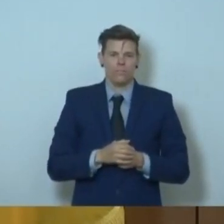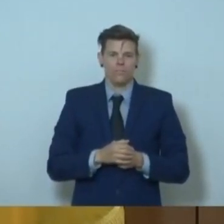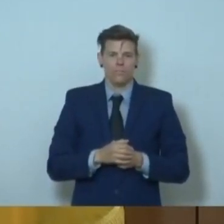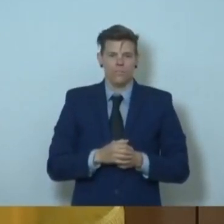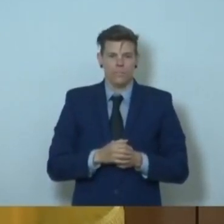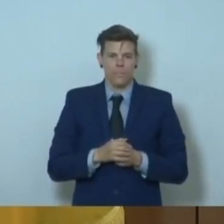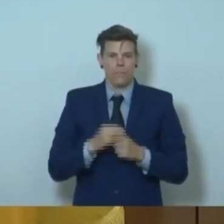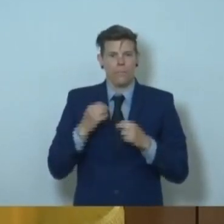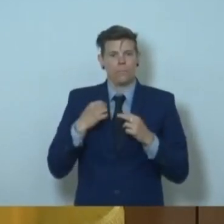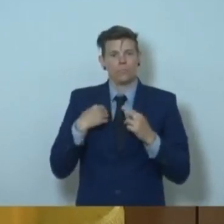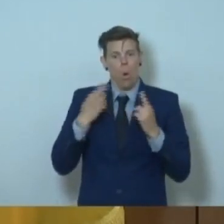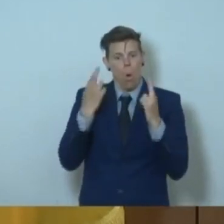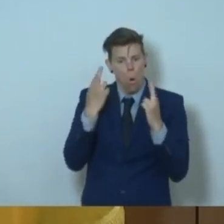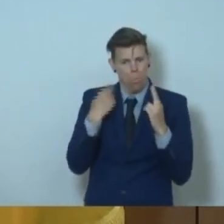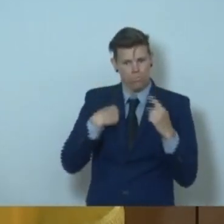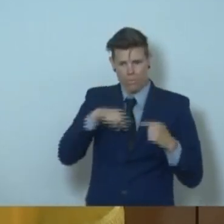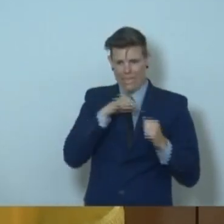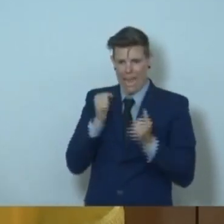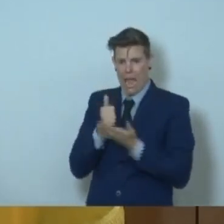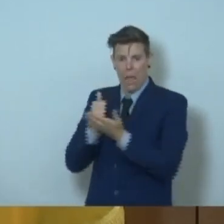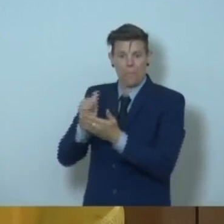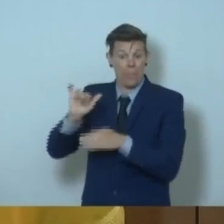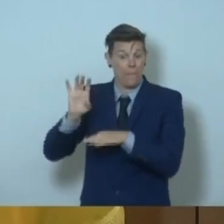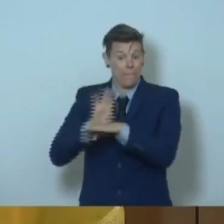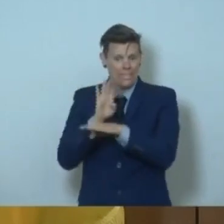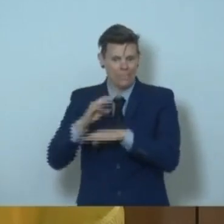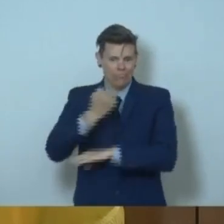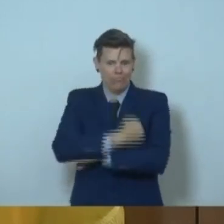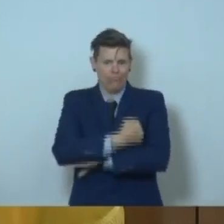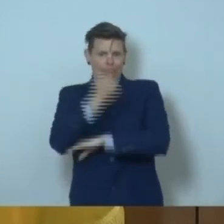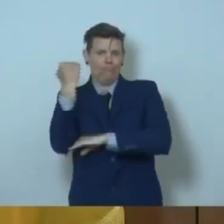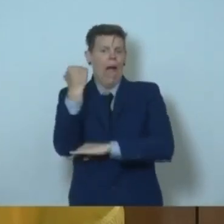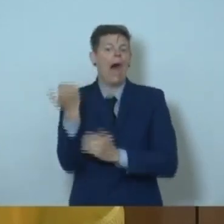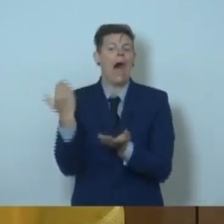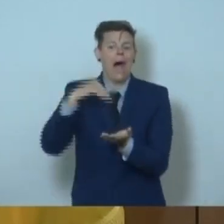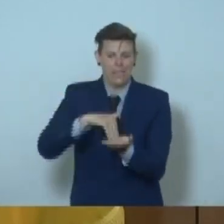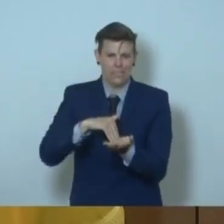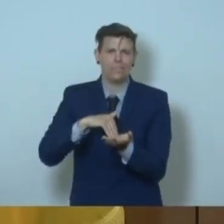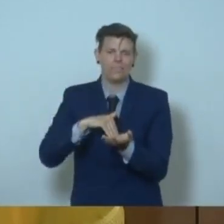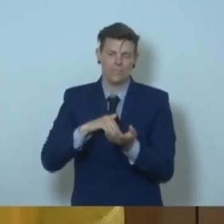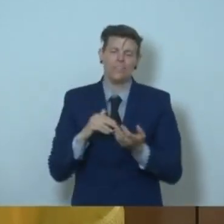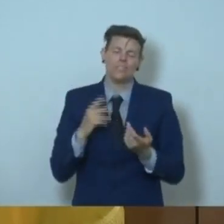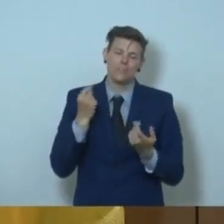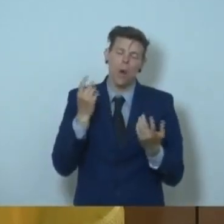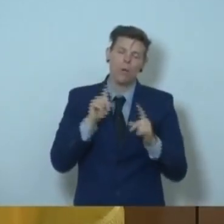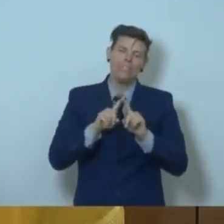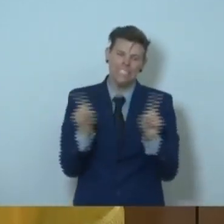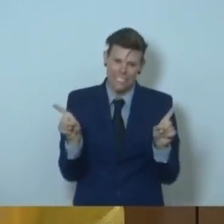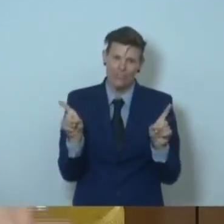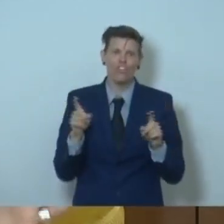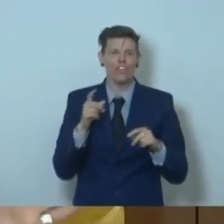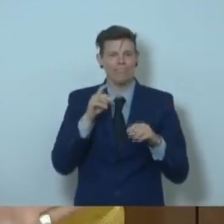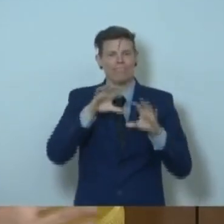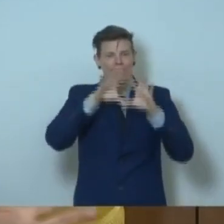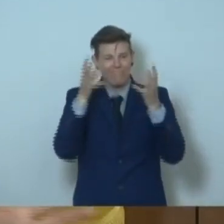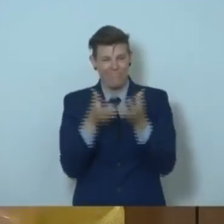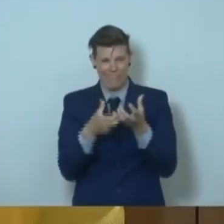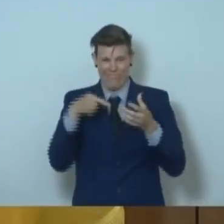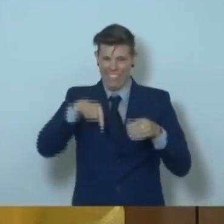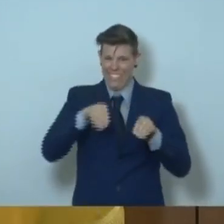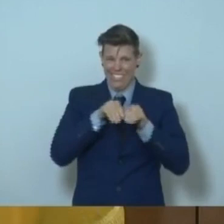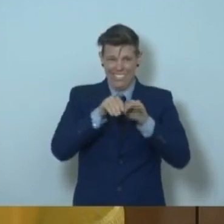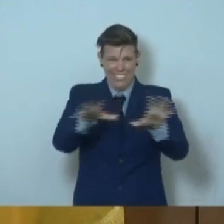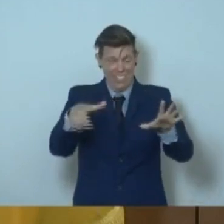running again. I really am. I really do. But that's the difference. The pandemic's unfair. COVID is